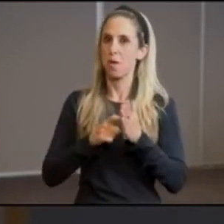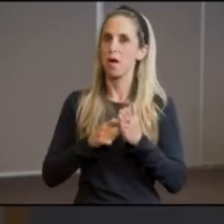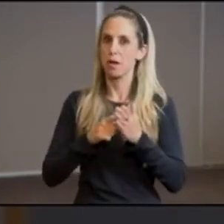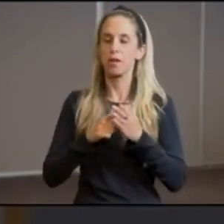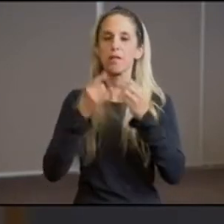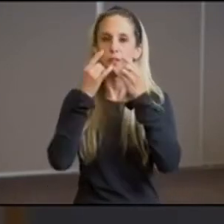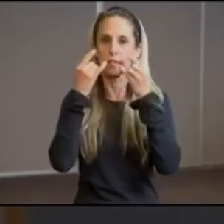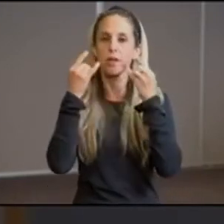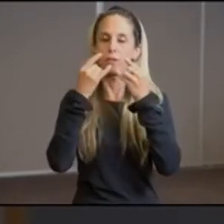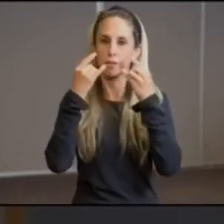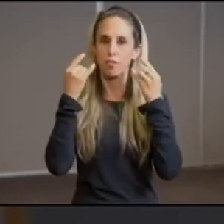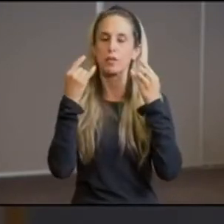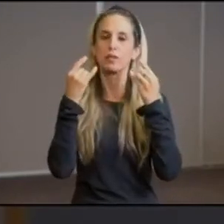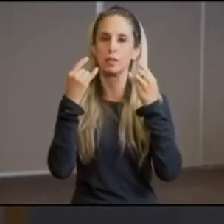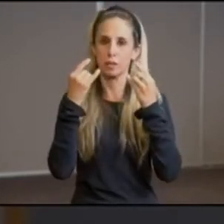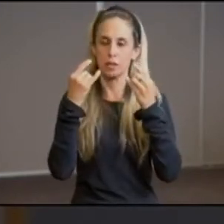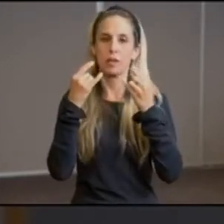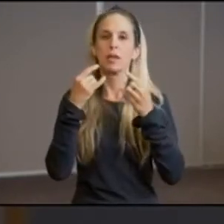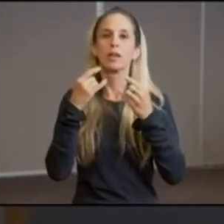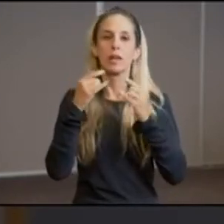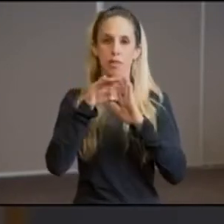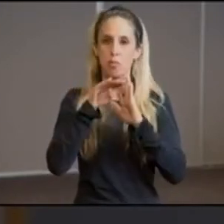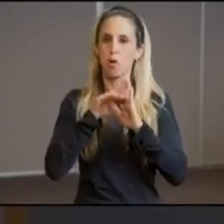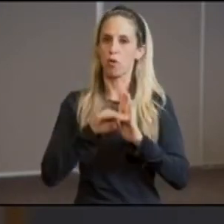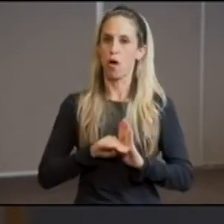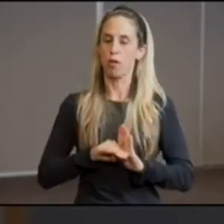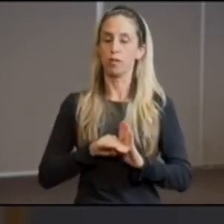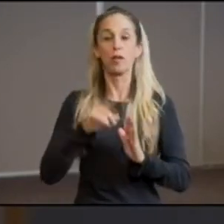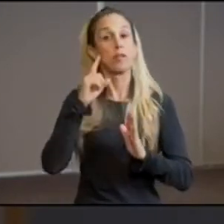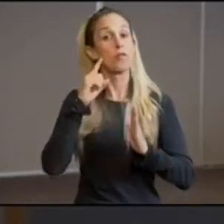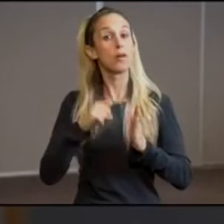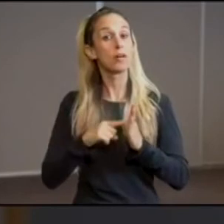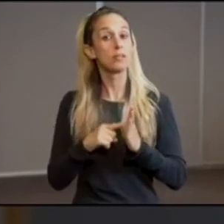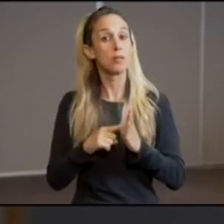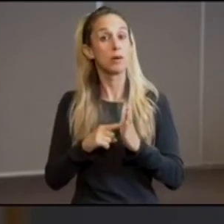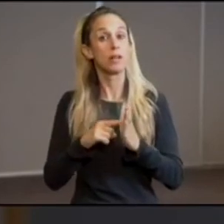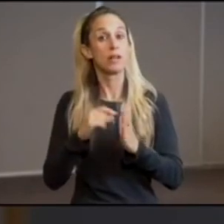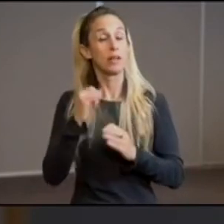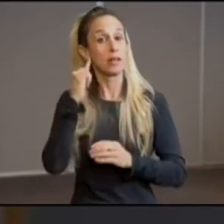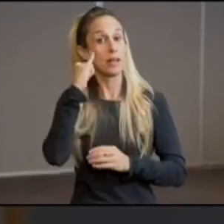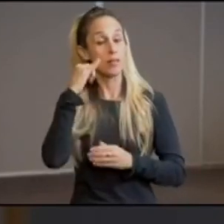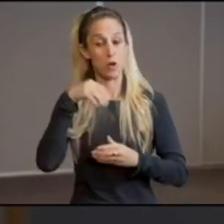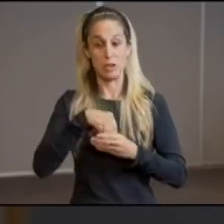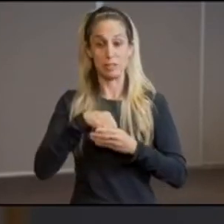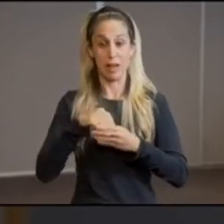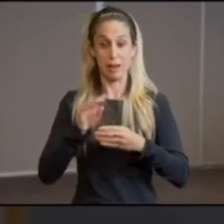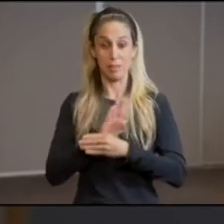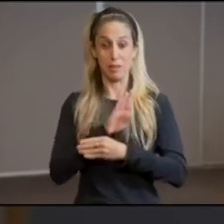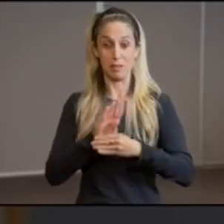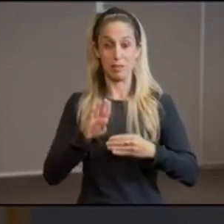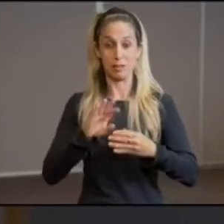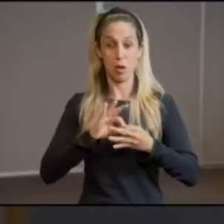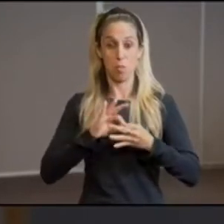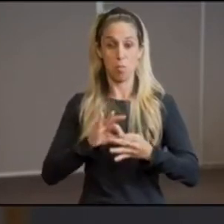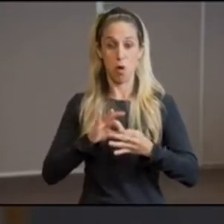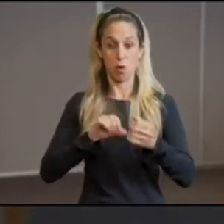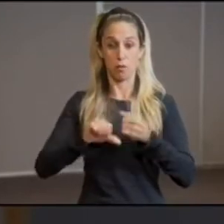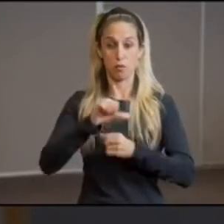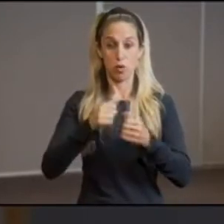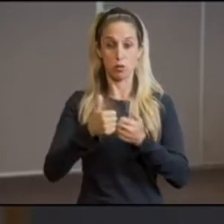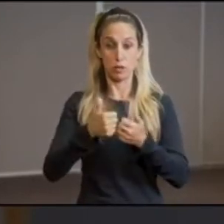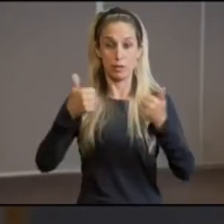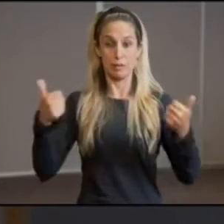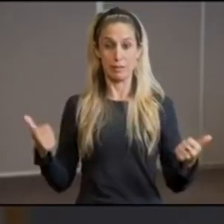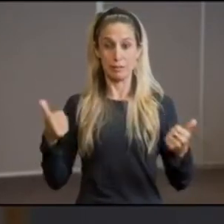face coverings within the protocol. So for example, if you're inside in a business, part of the social distancing